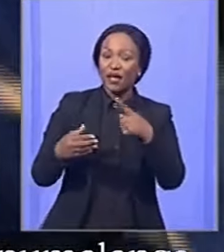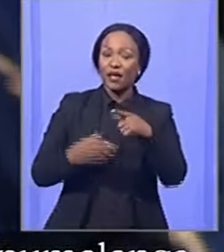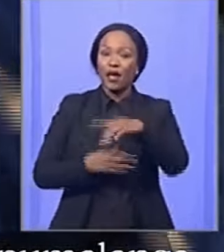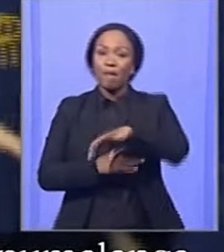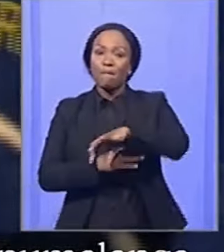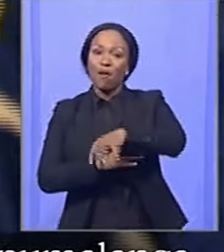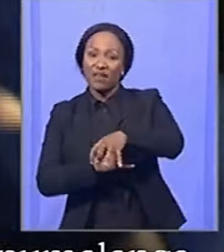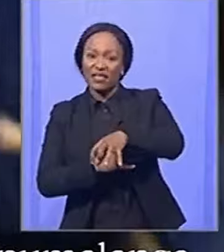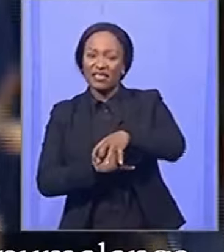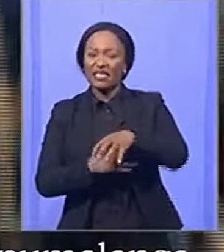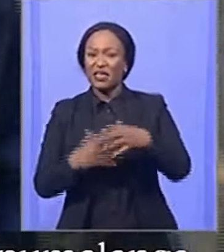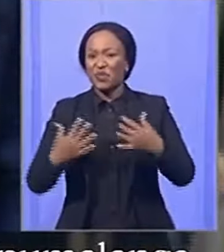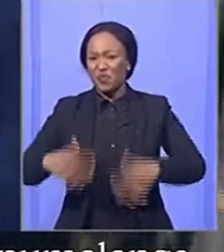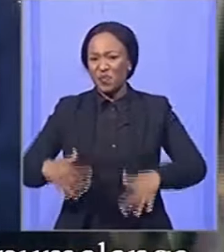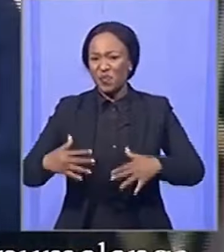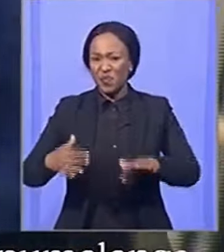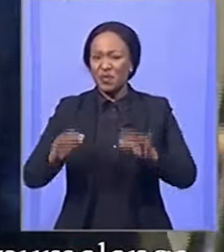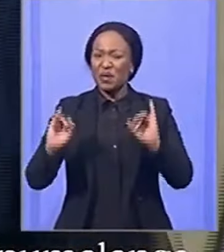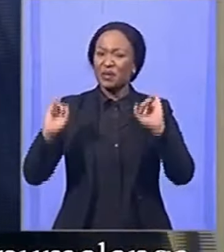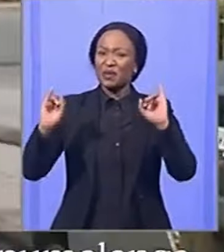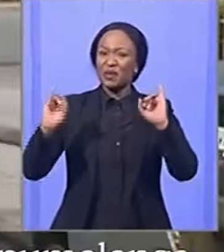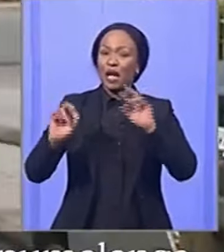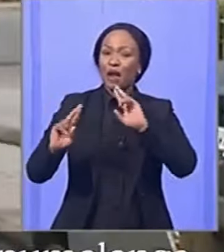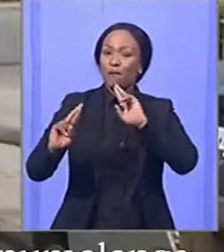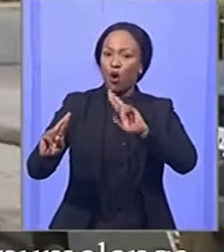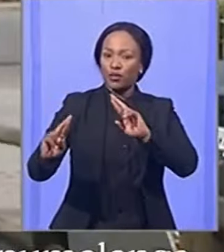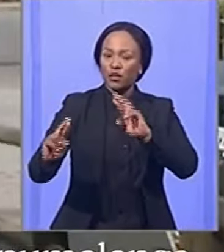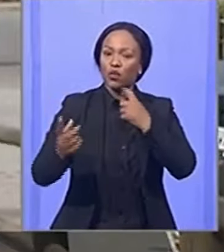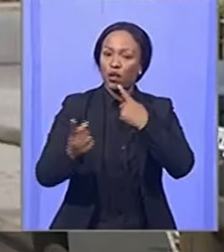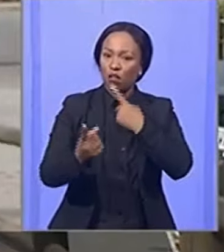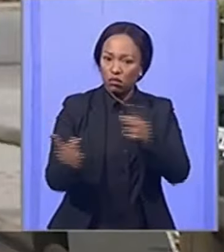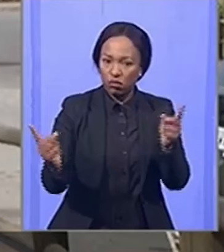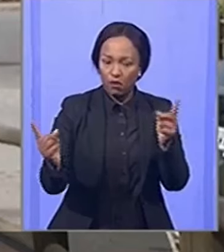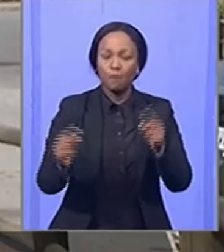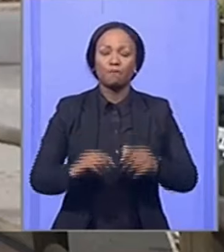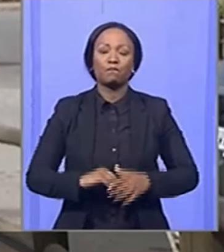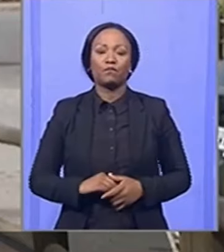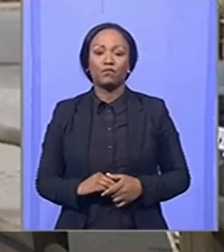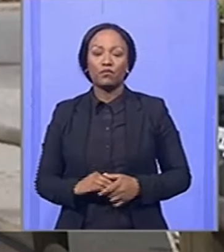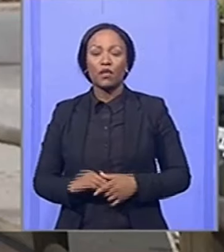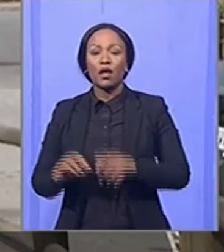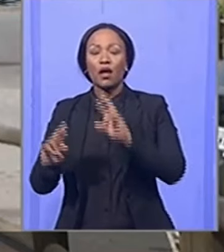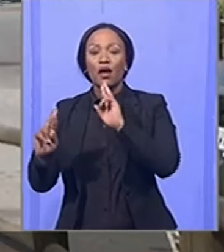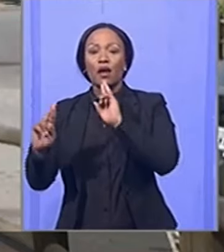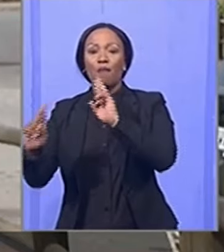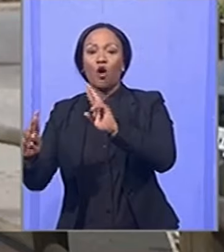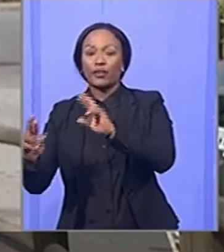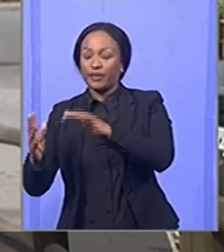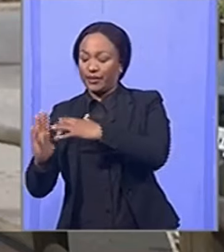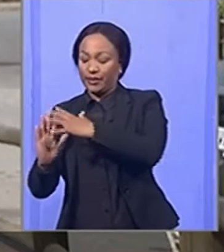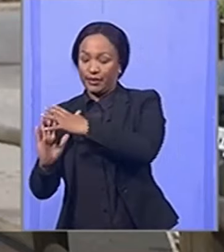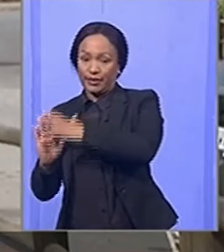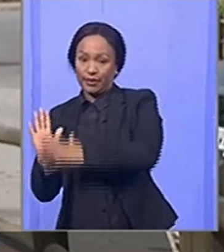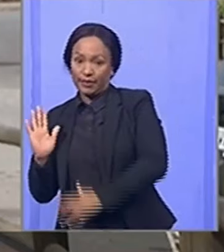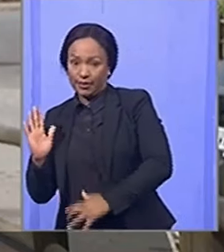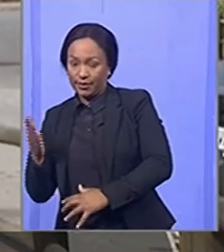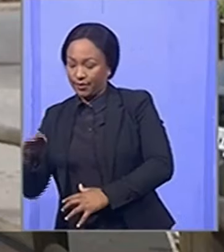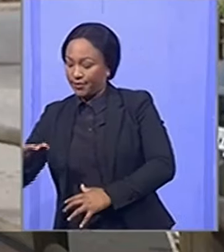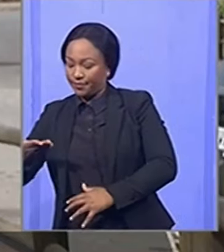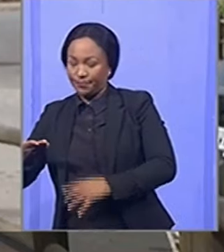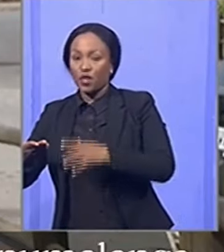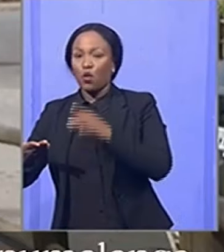sethatong ka kotsi ena e tla fumaneha haufinyana. The report is going to look at a number of things on the part of the